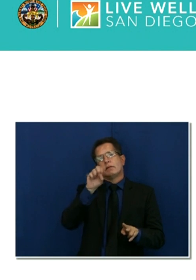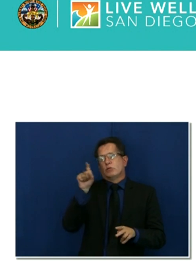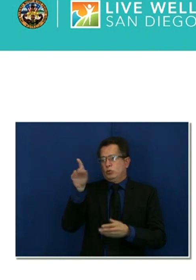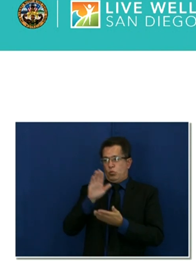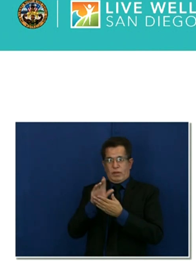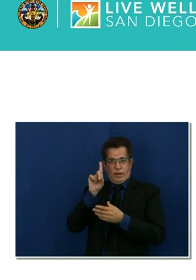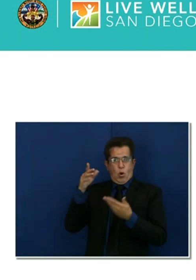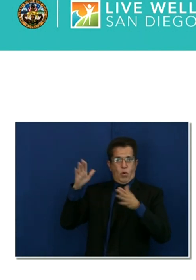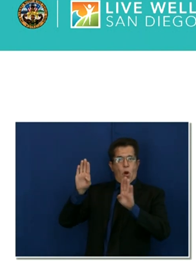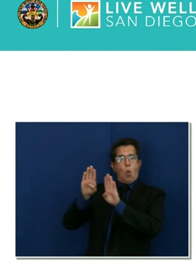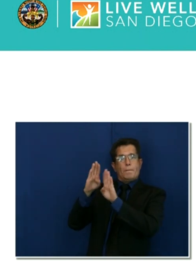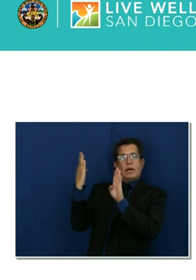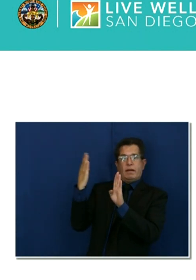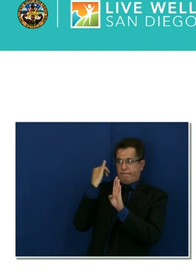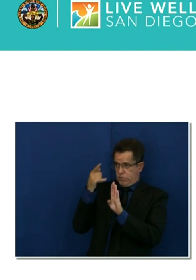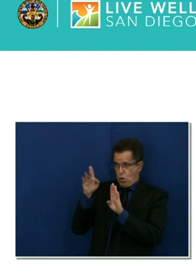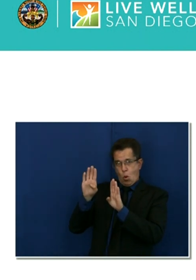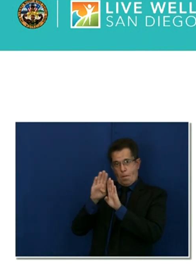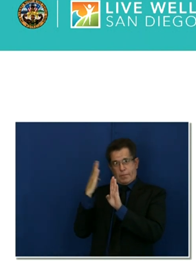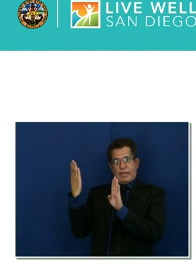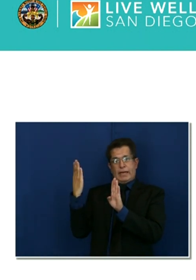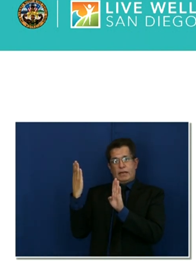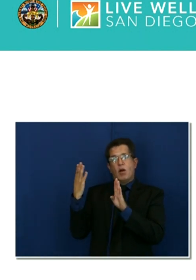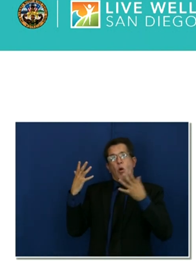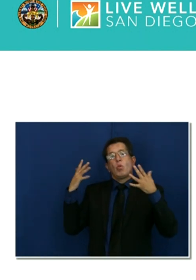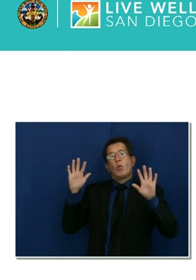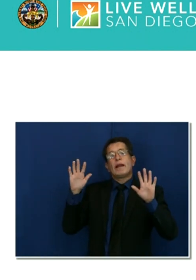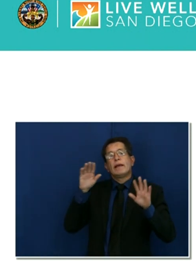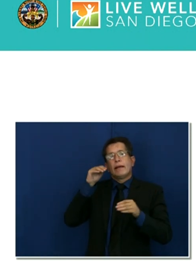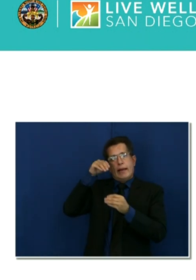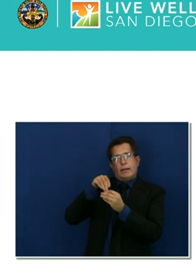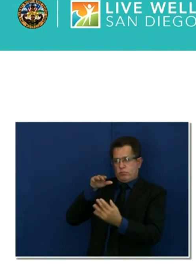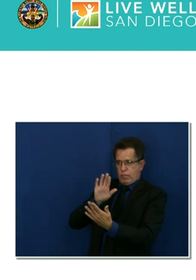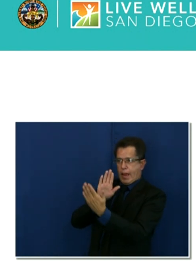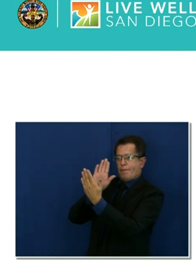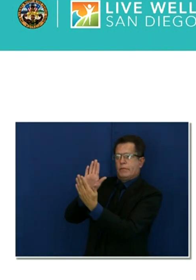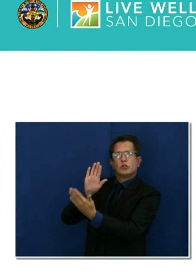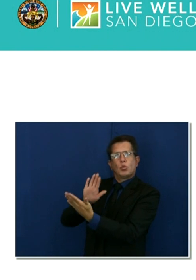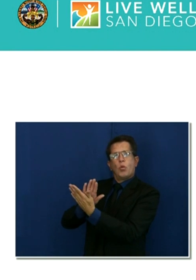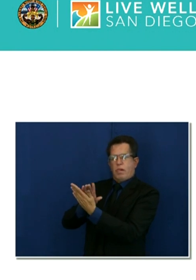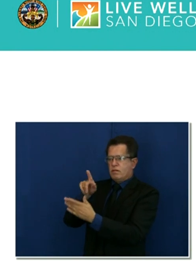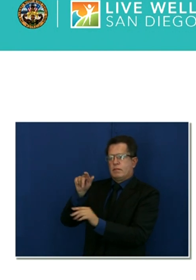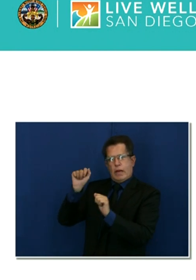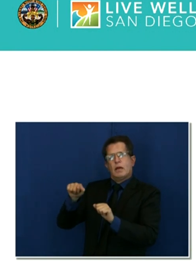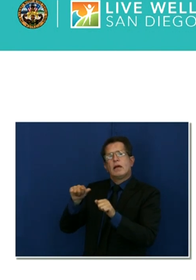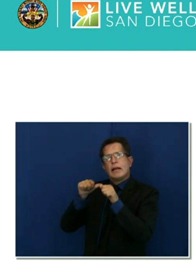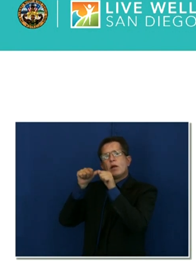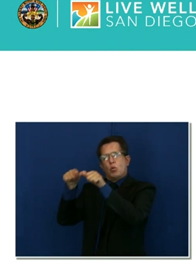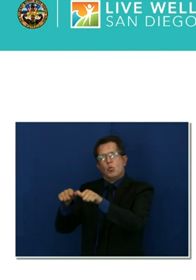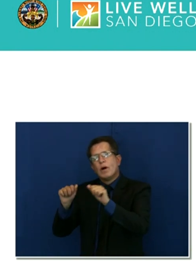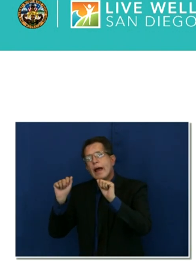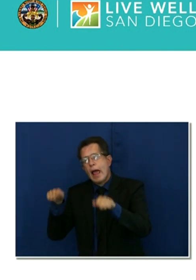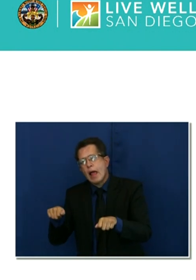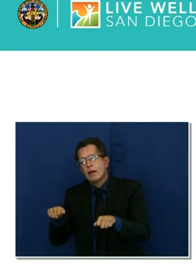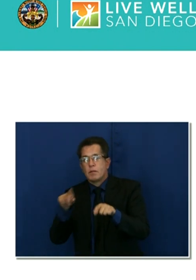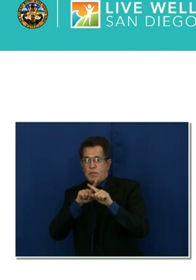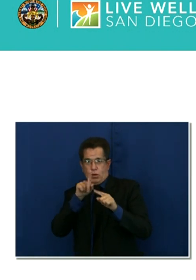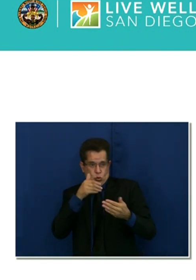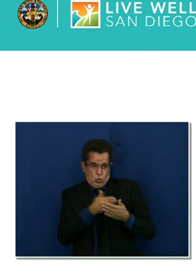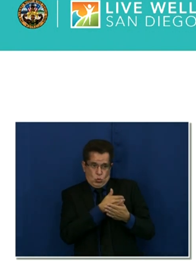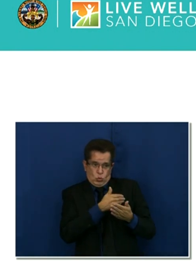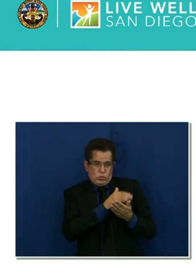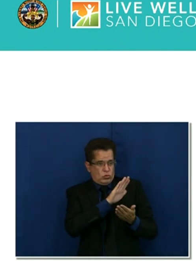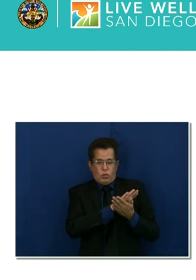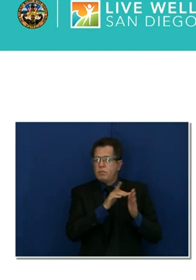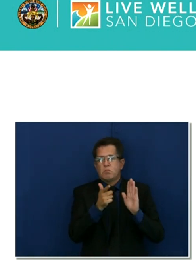already opened. So if schools are already open for in-person instruction, that could continue. But no new